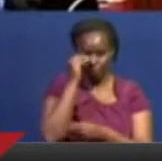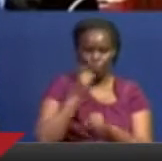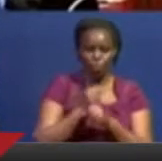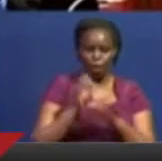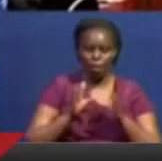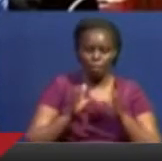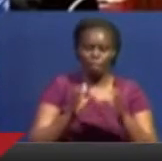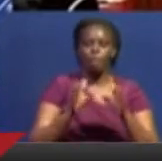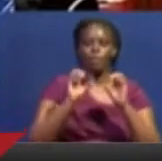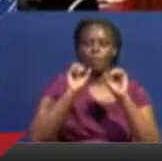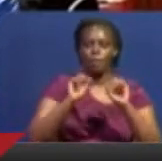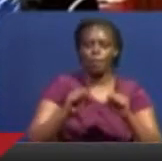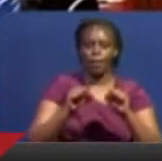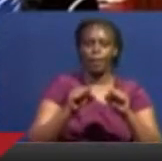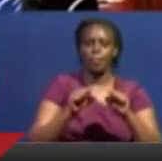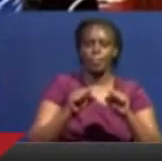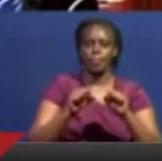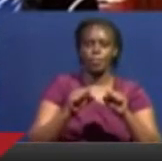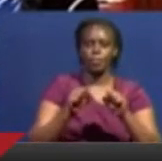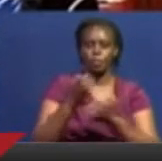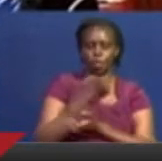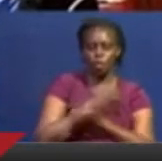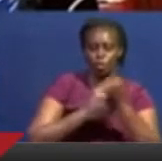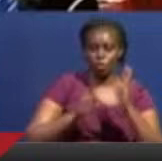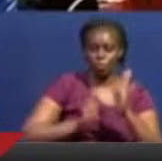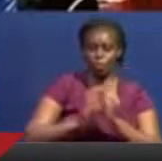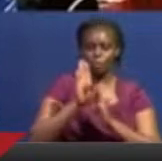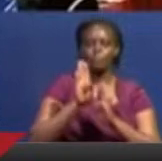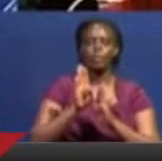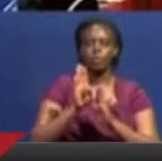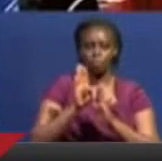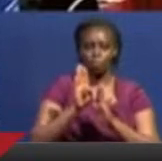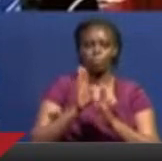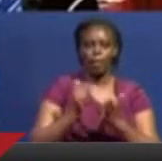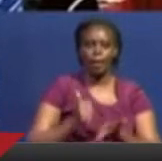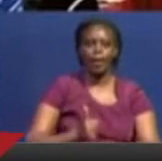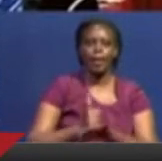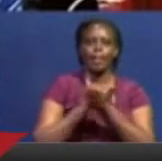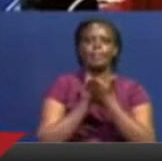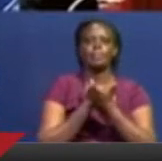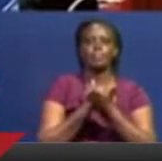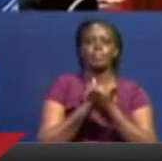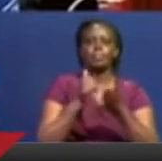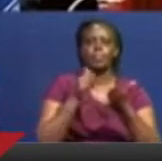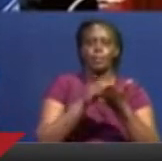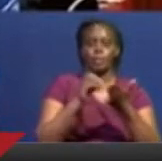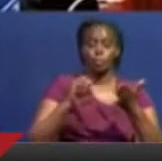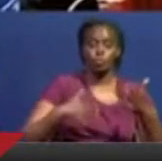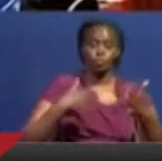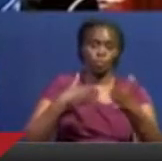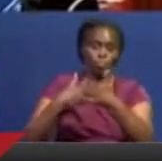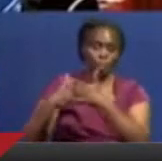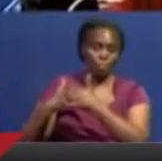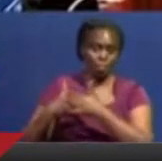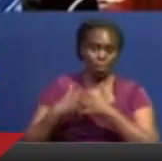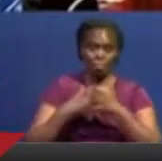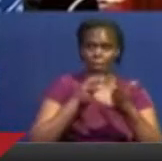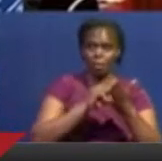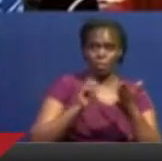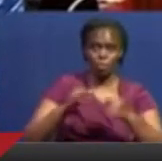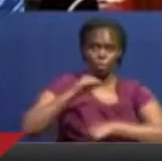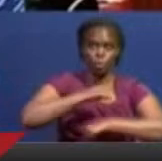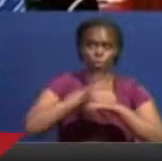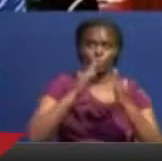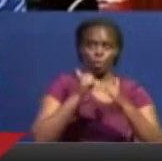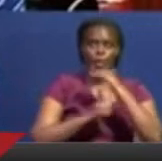workforce capable for driving economic development. By removing barriers for students